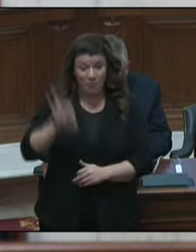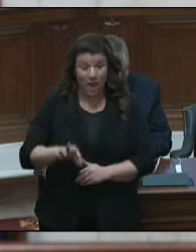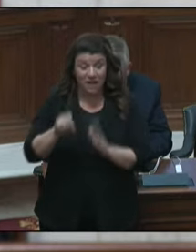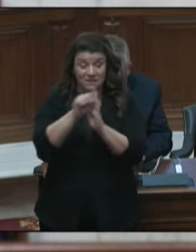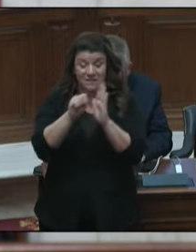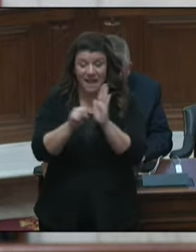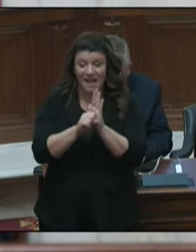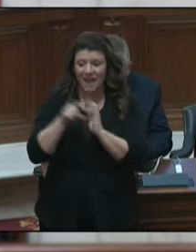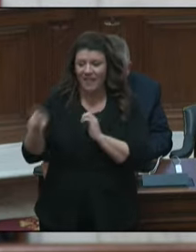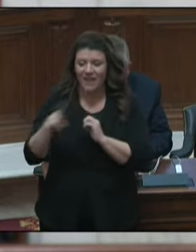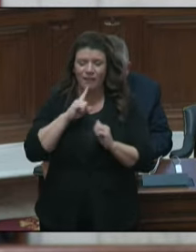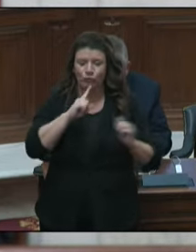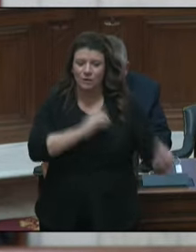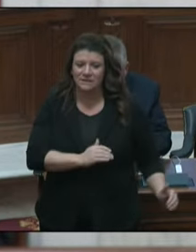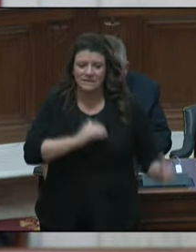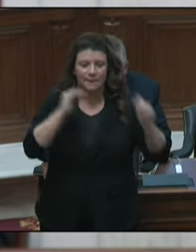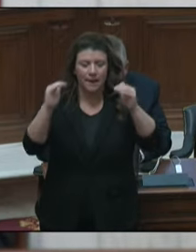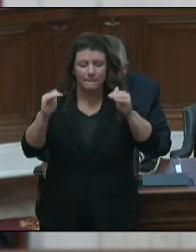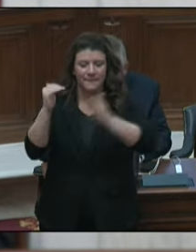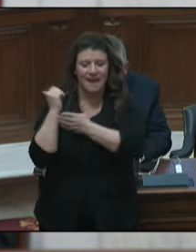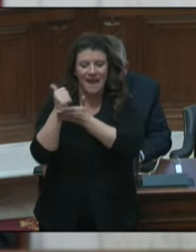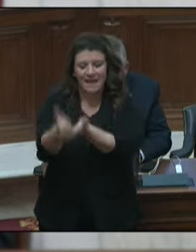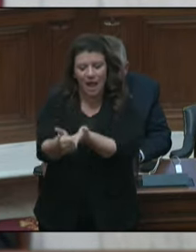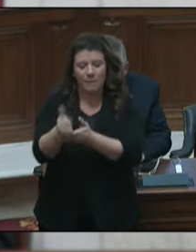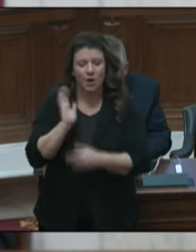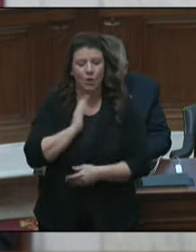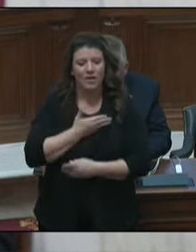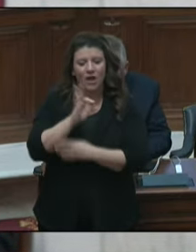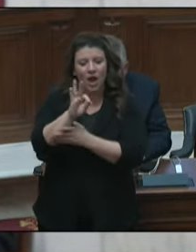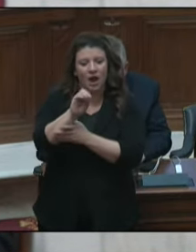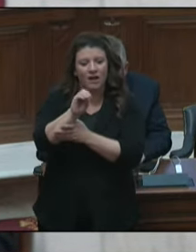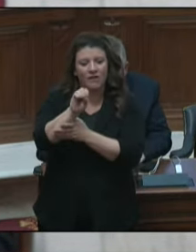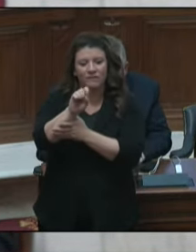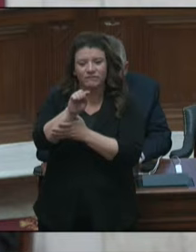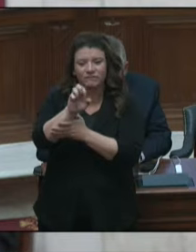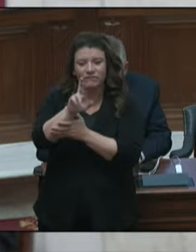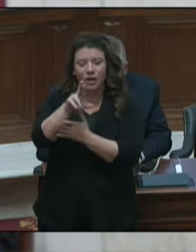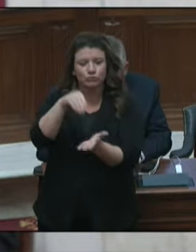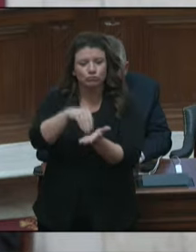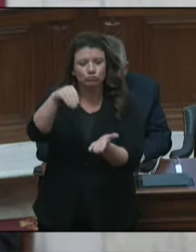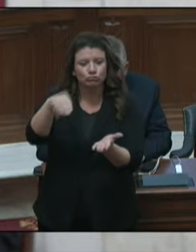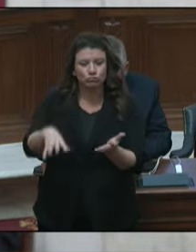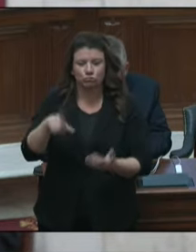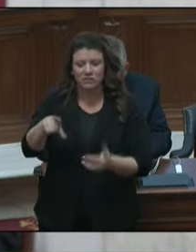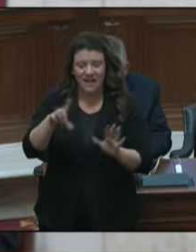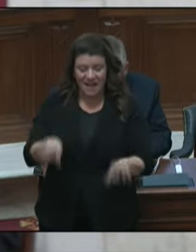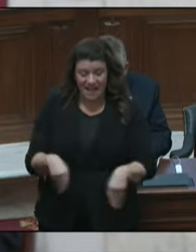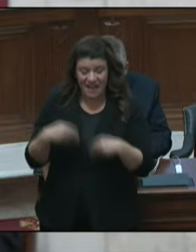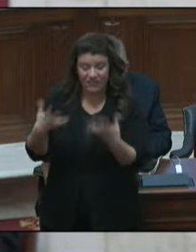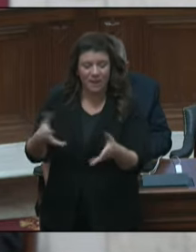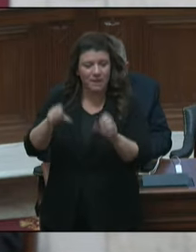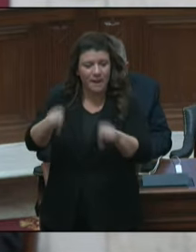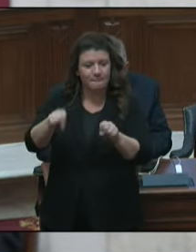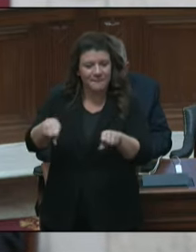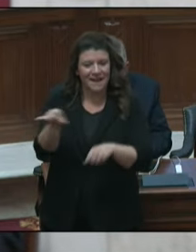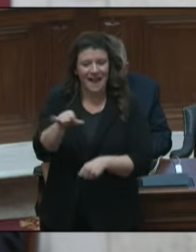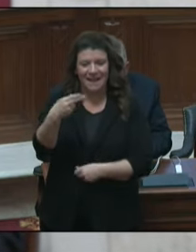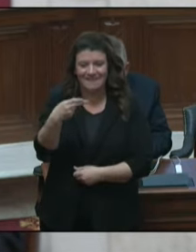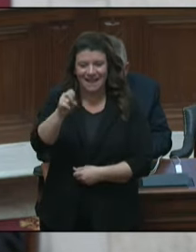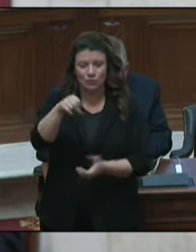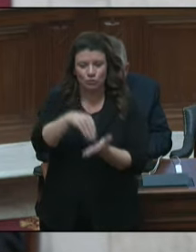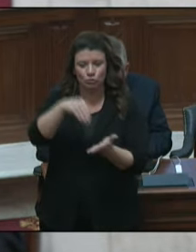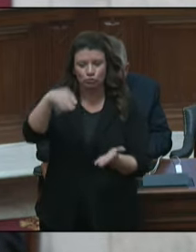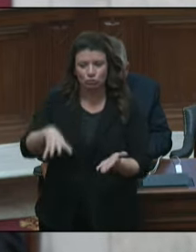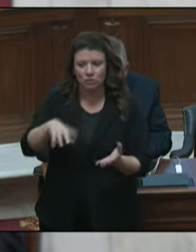Fairmont State for stepping up and helping with our foster kids, giving an ability for as high school students and